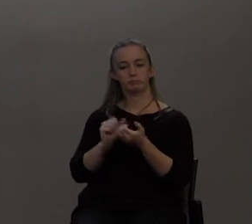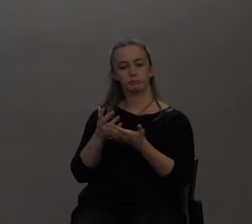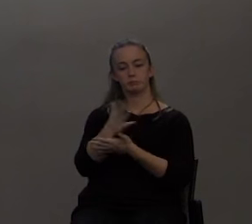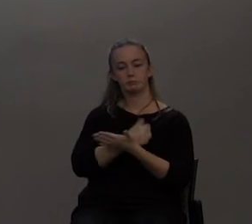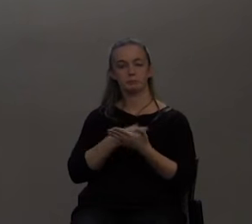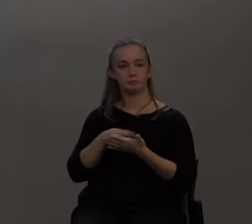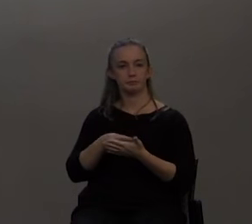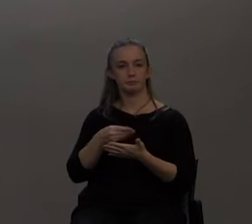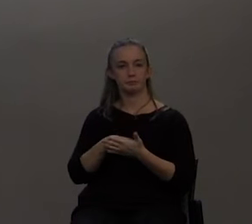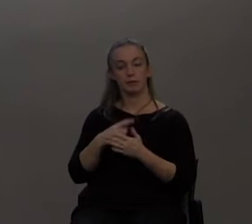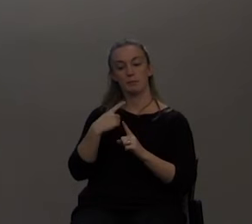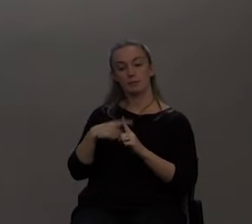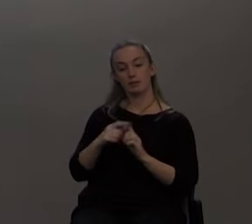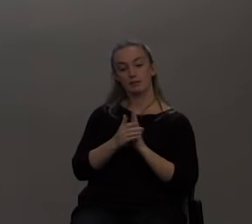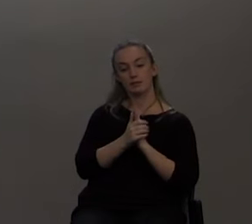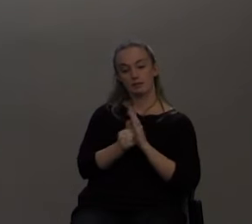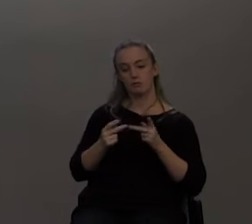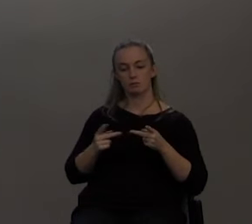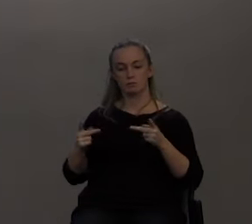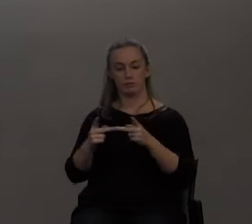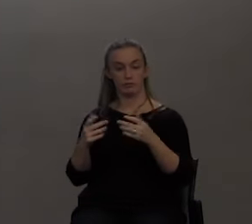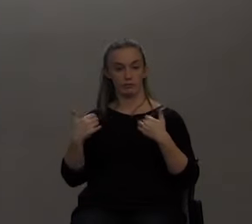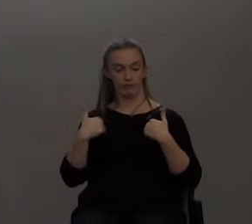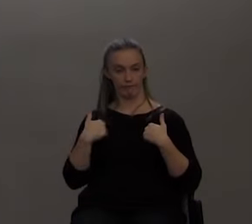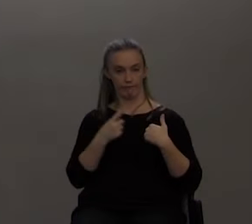and the skills and positions that they are holding.